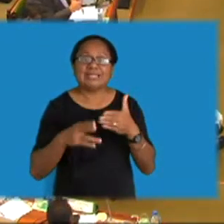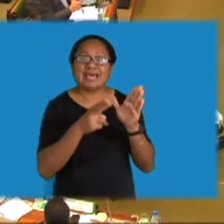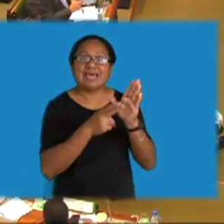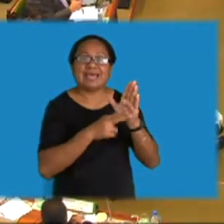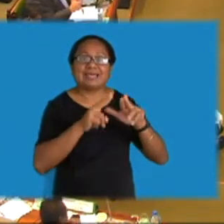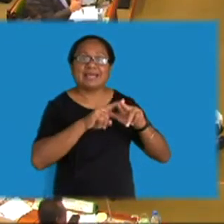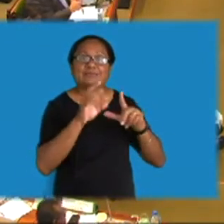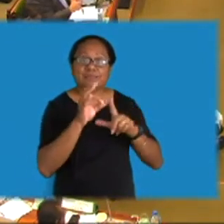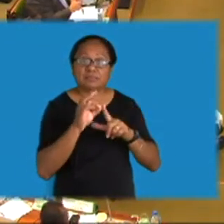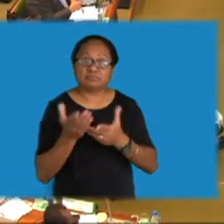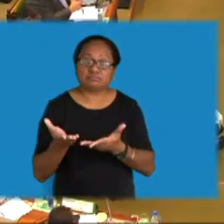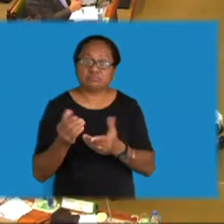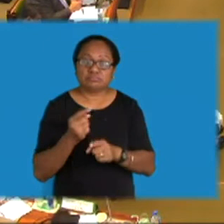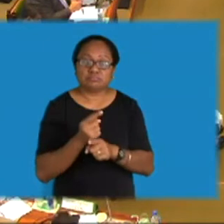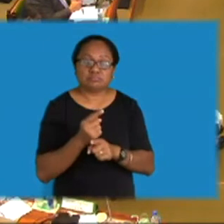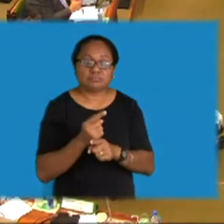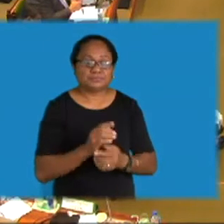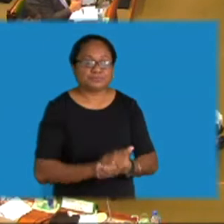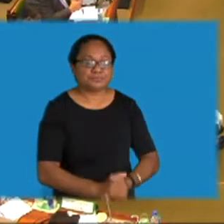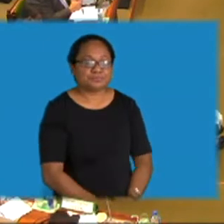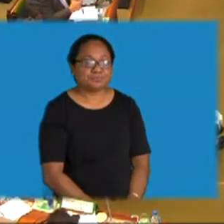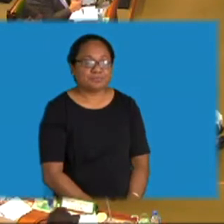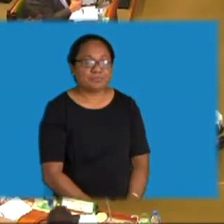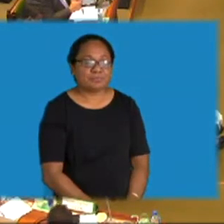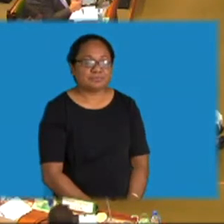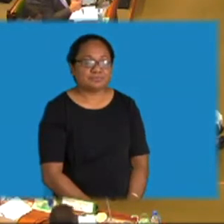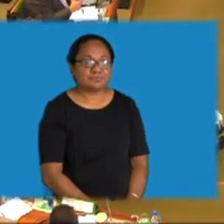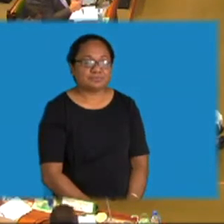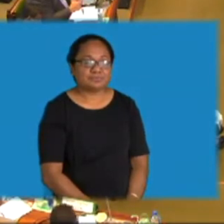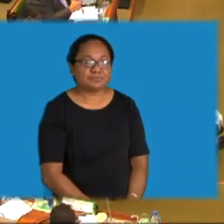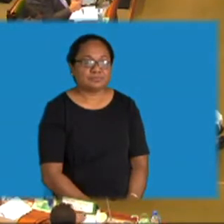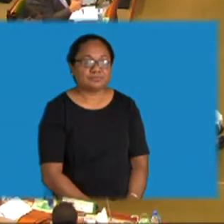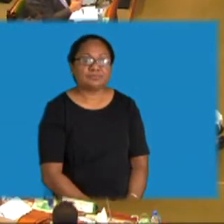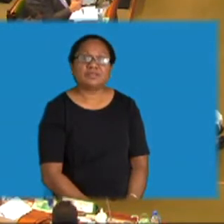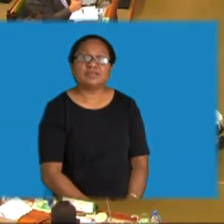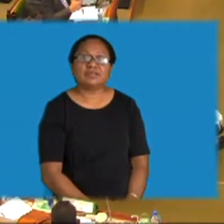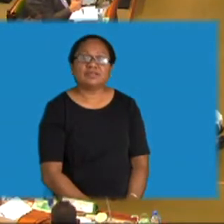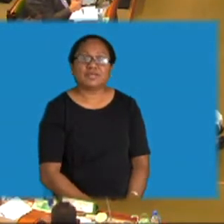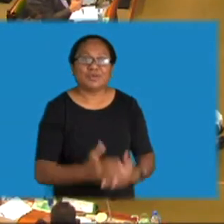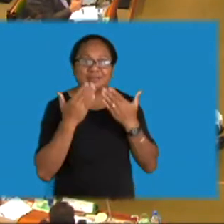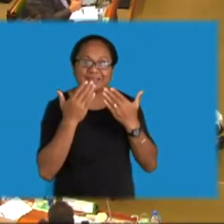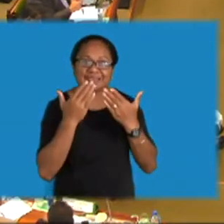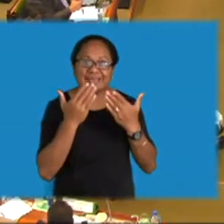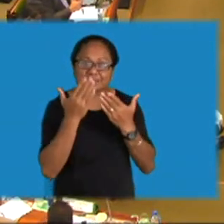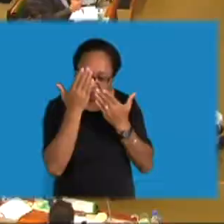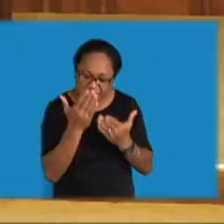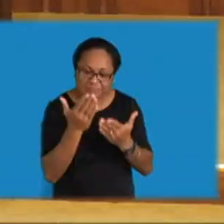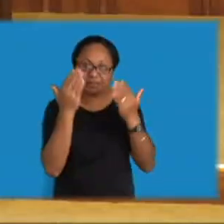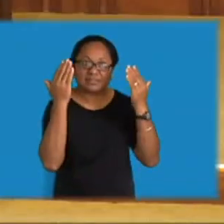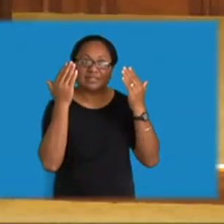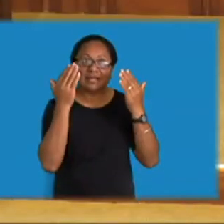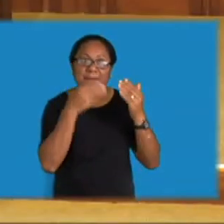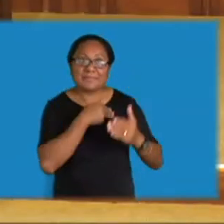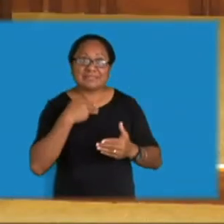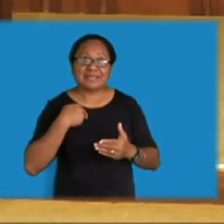speak in response. Thank you, Madam Speaker. I thank the Honourable Minister for his update